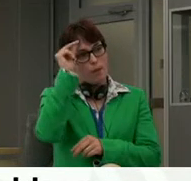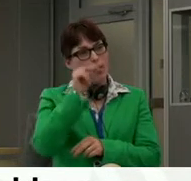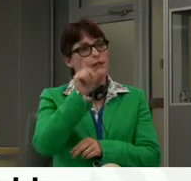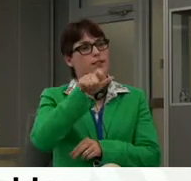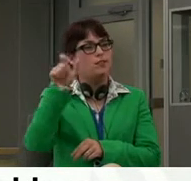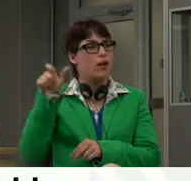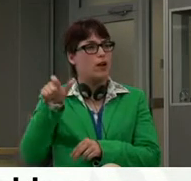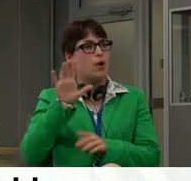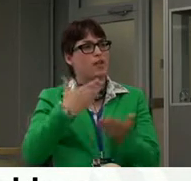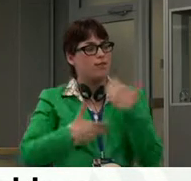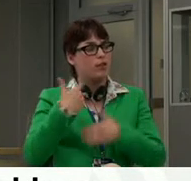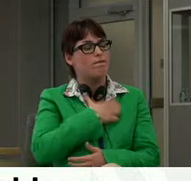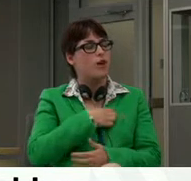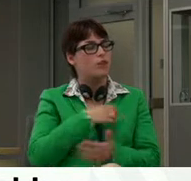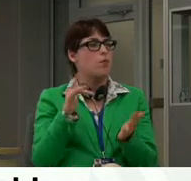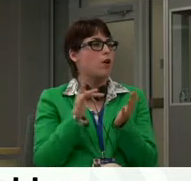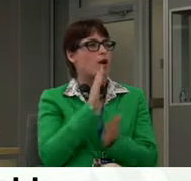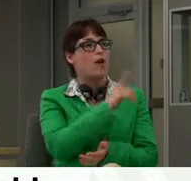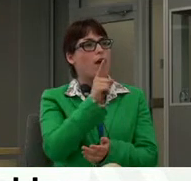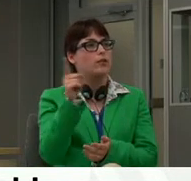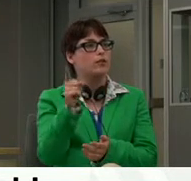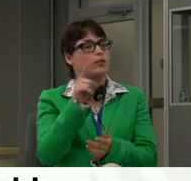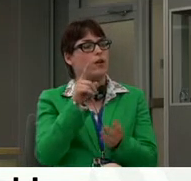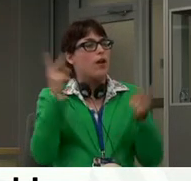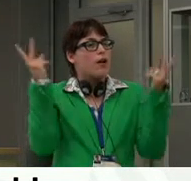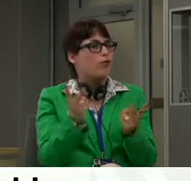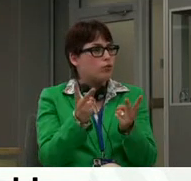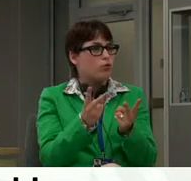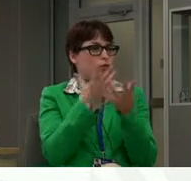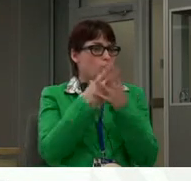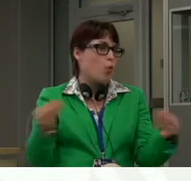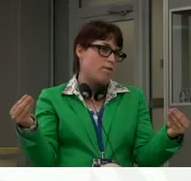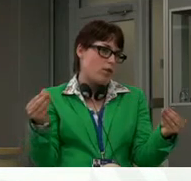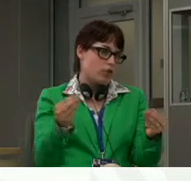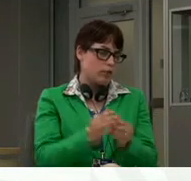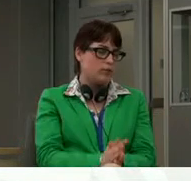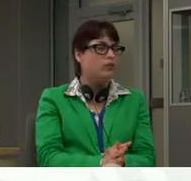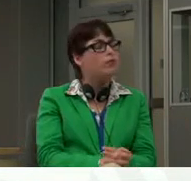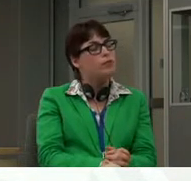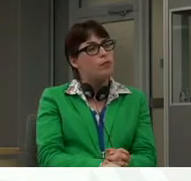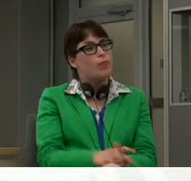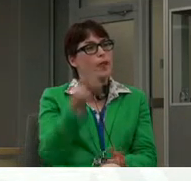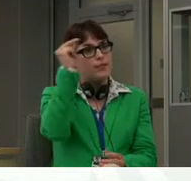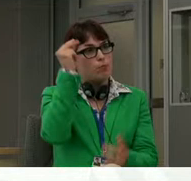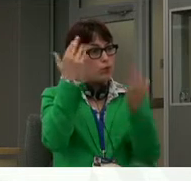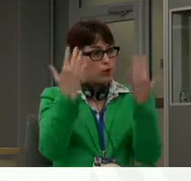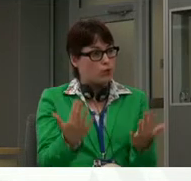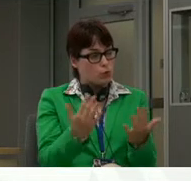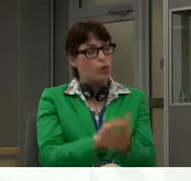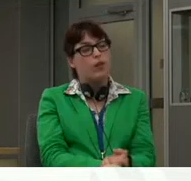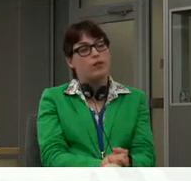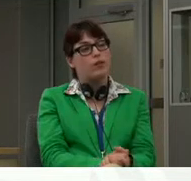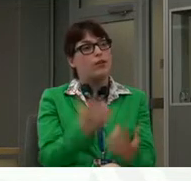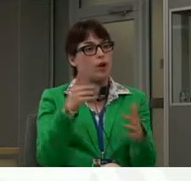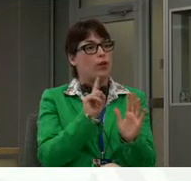State Rescue and Fire Service organized a seminar on the needs of persons with disabilities during